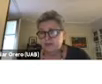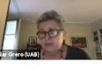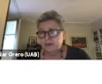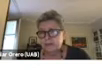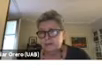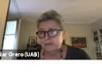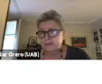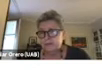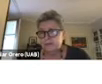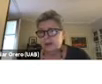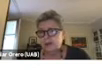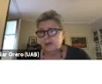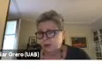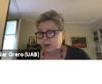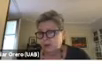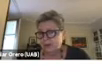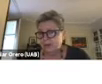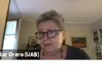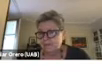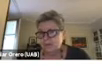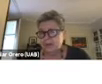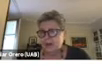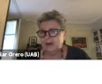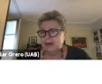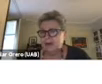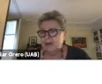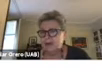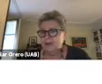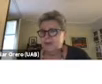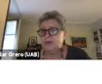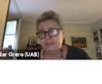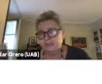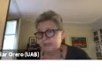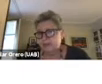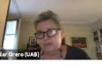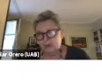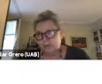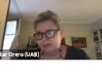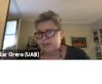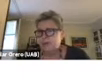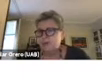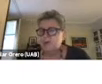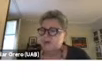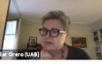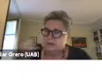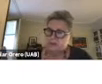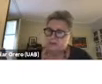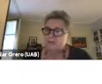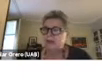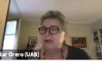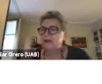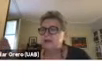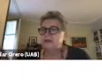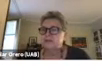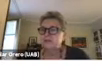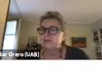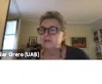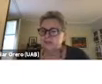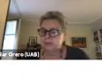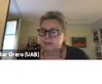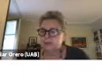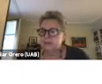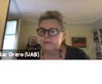of work again. And again, some of it would go up in smoke and some of it, but I think is the